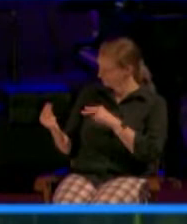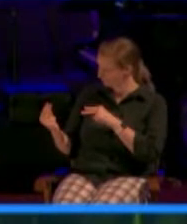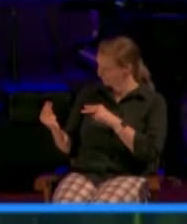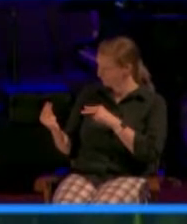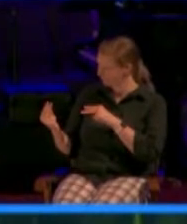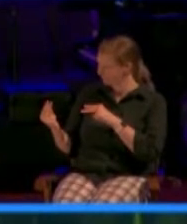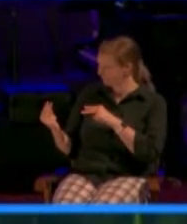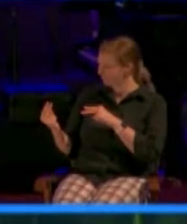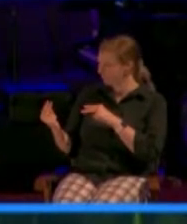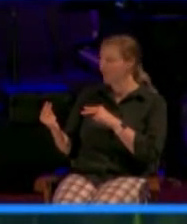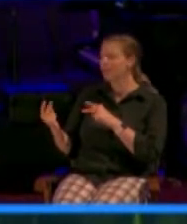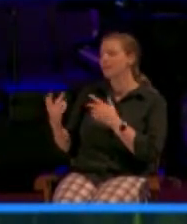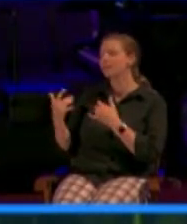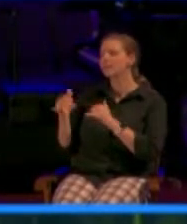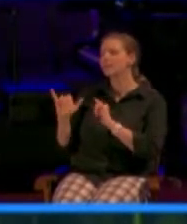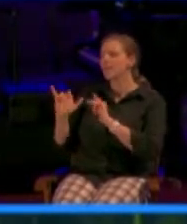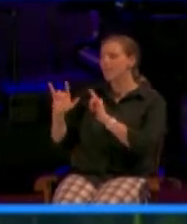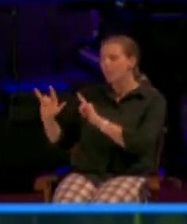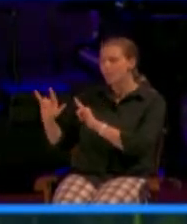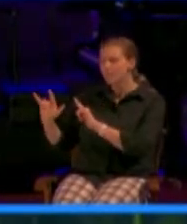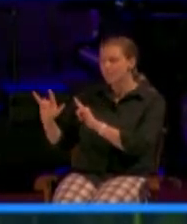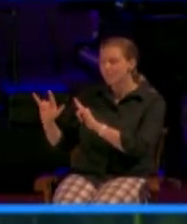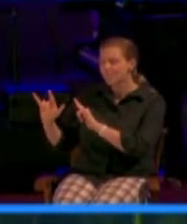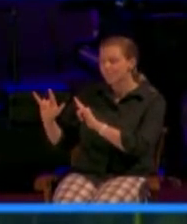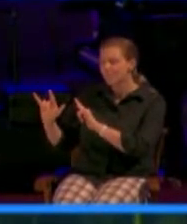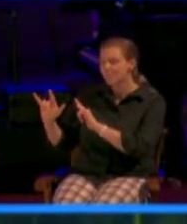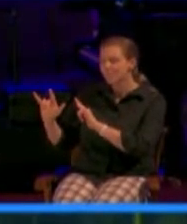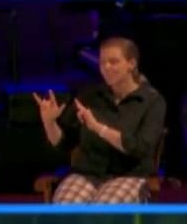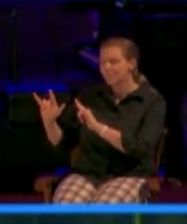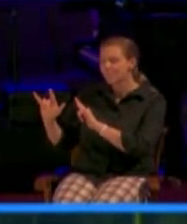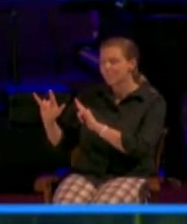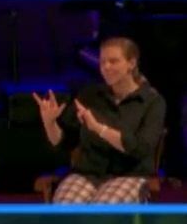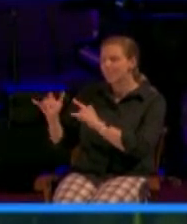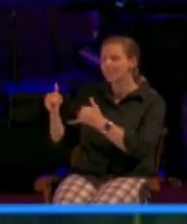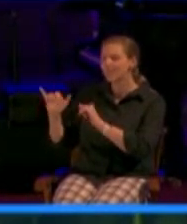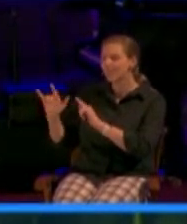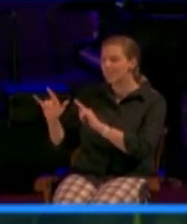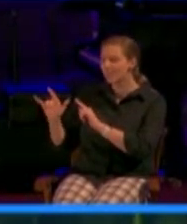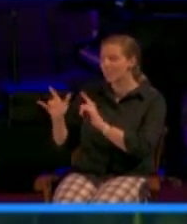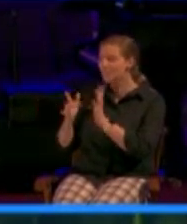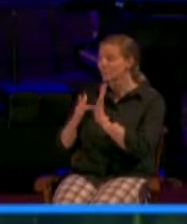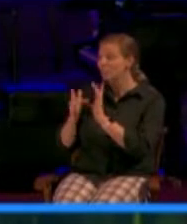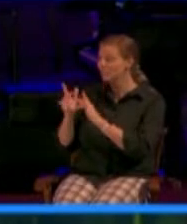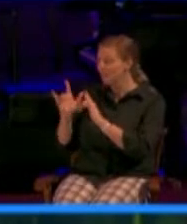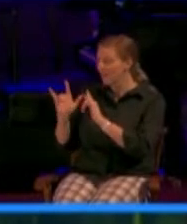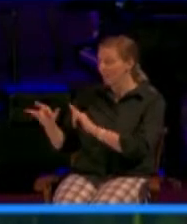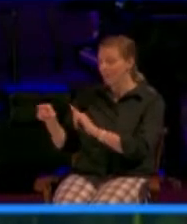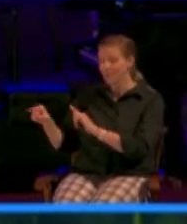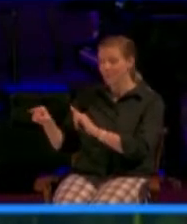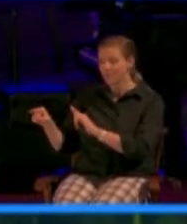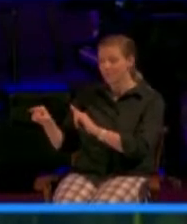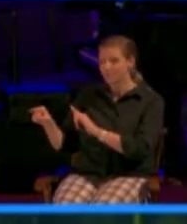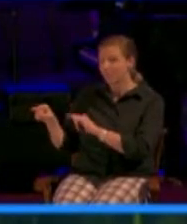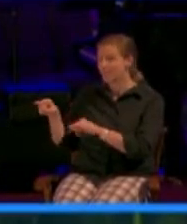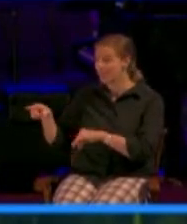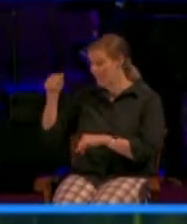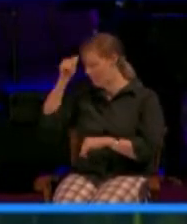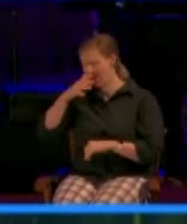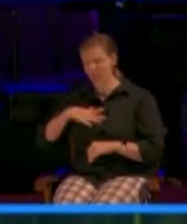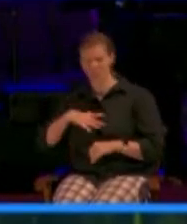him. Now, I got to stop and tell you this. There's some theologians out there, and I'm not trying to pick a fight with anybody out